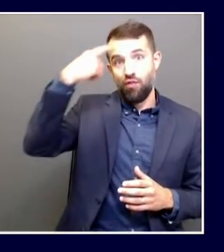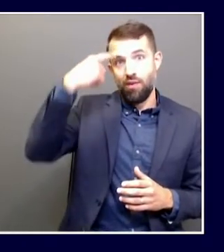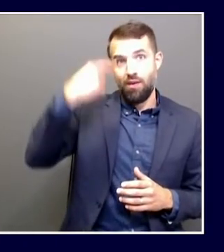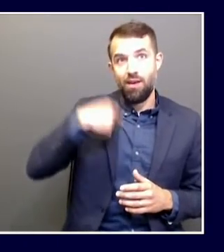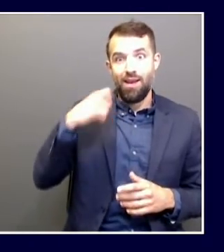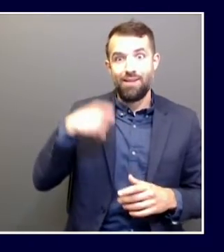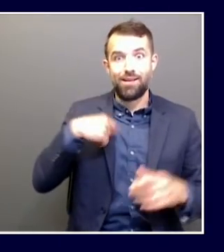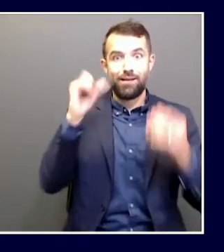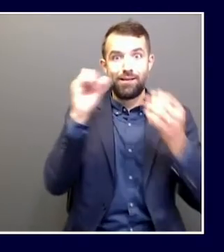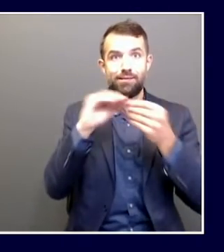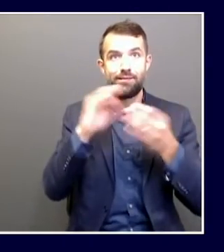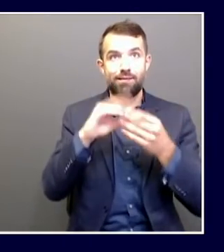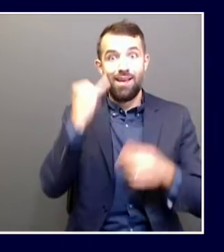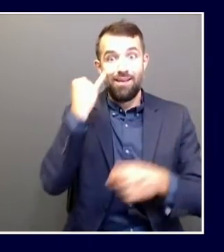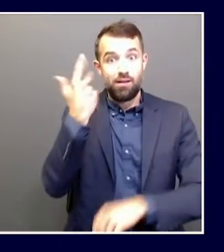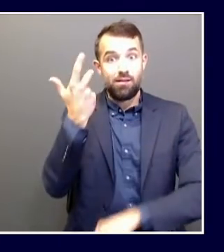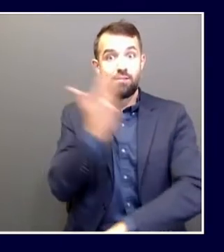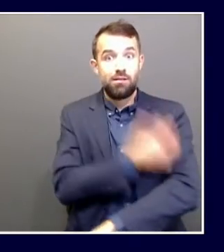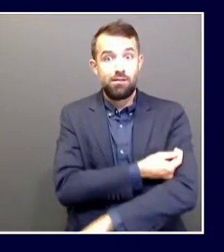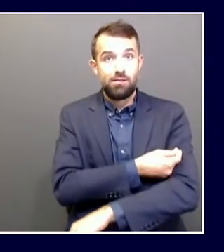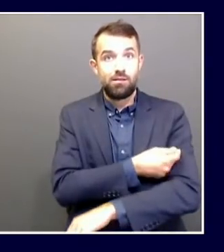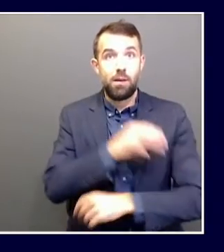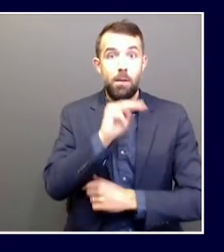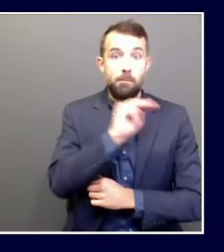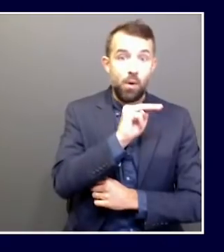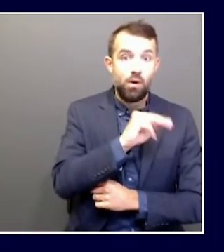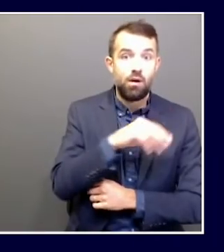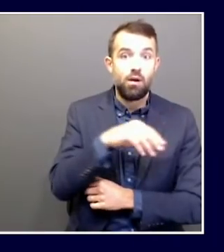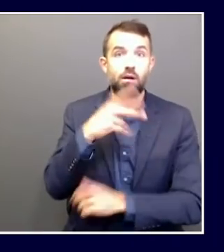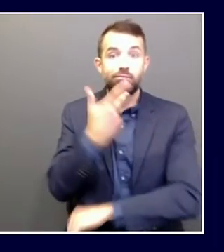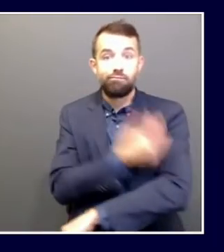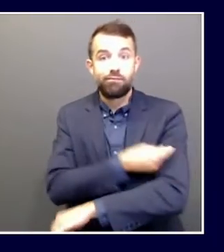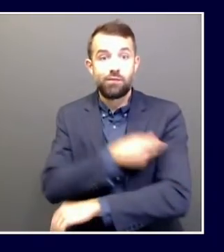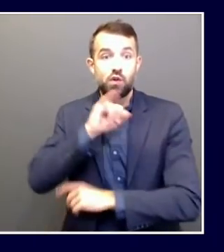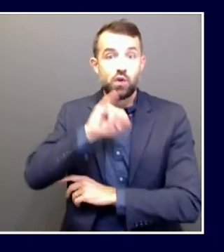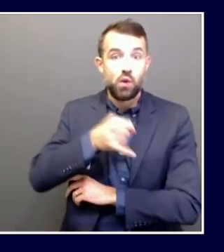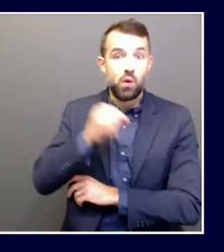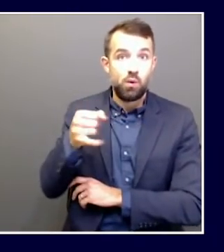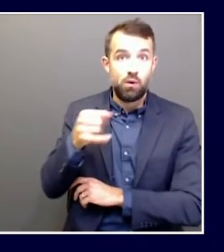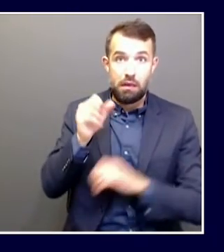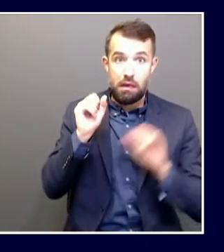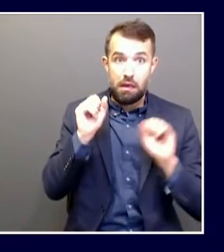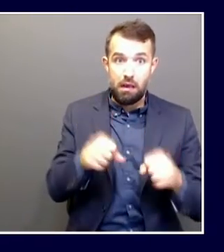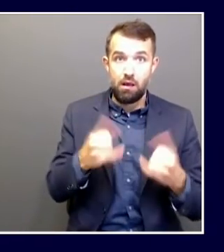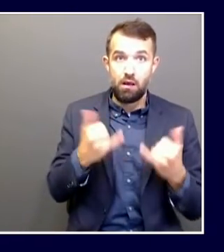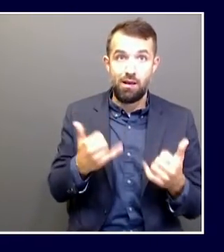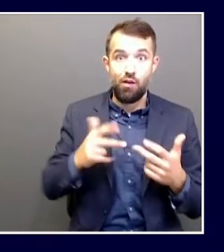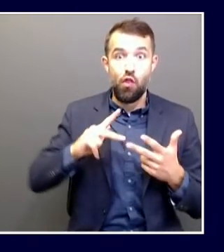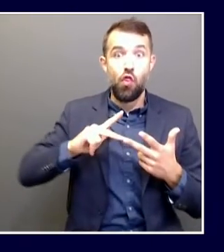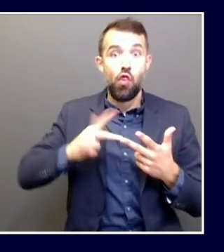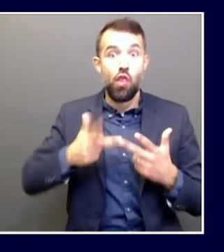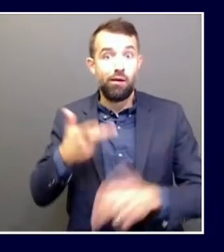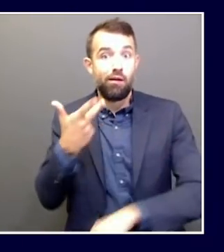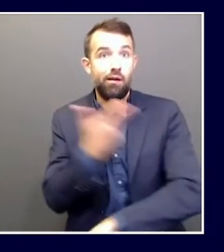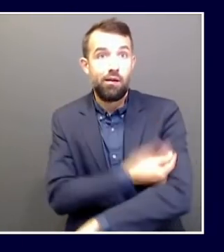will bring it up. So here's the bottom line with respect to mixing and matching. If you started your COVID-19 vaccine series